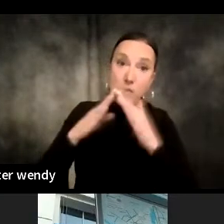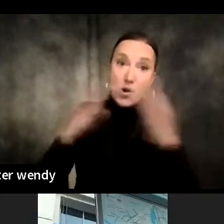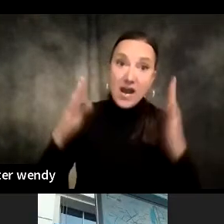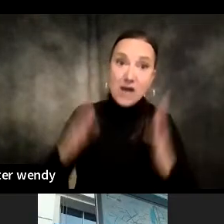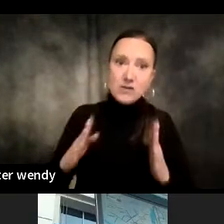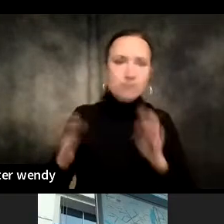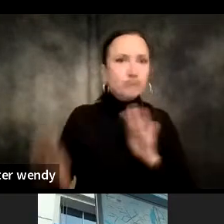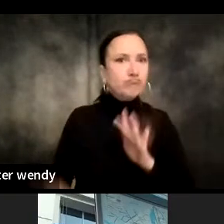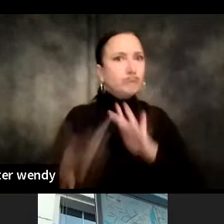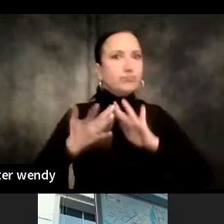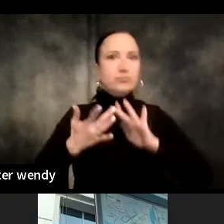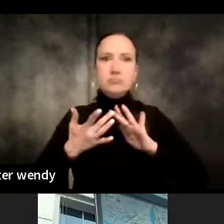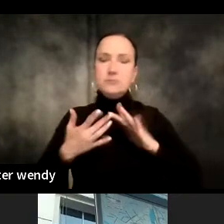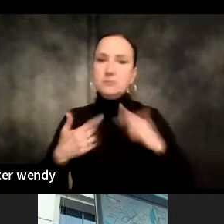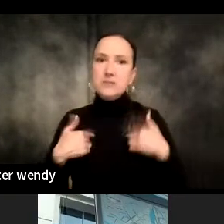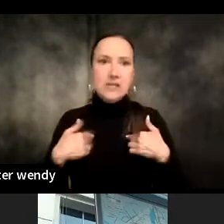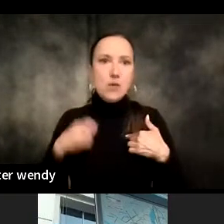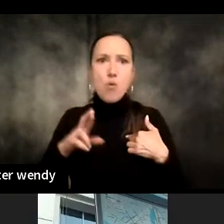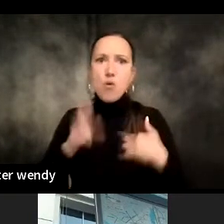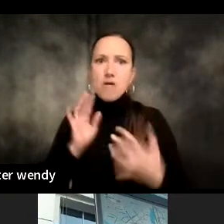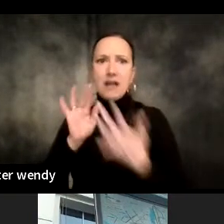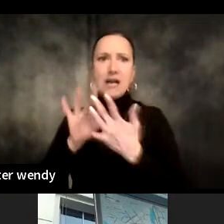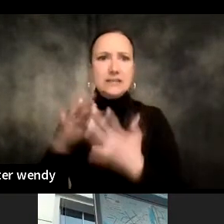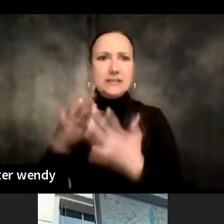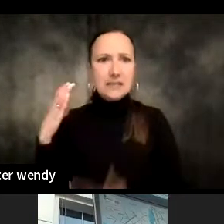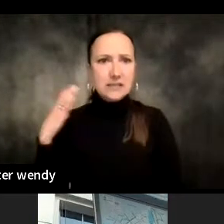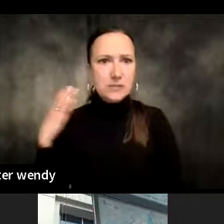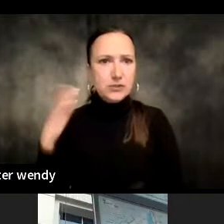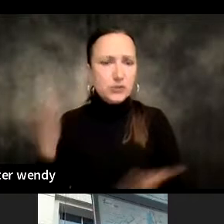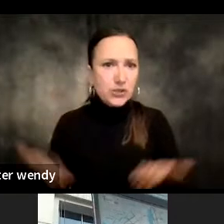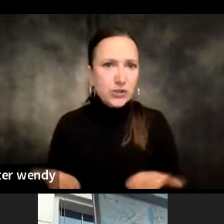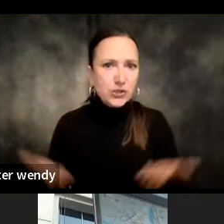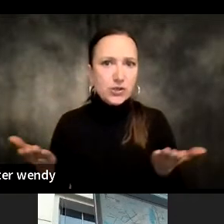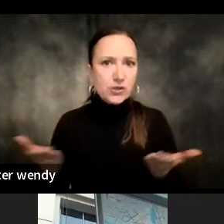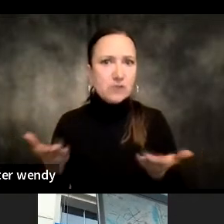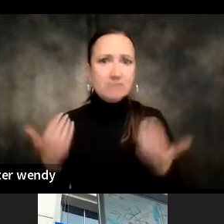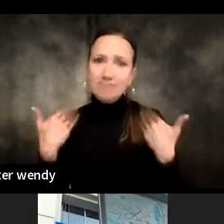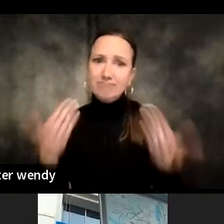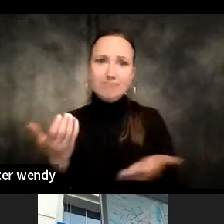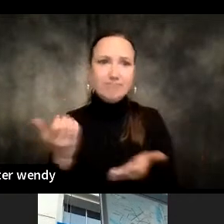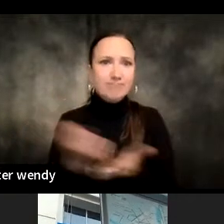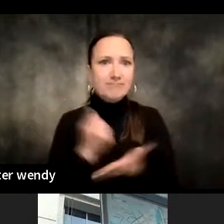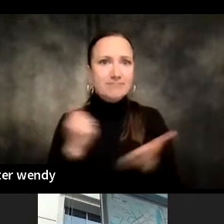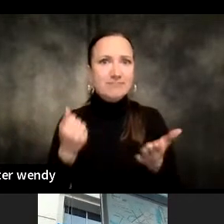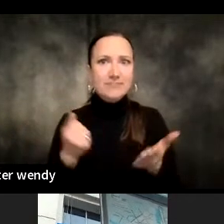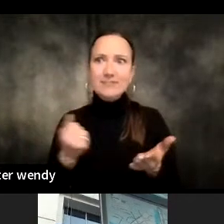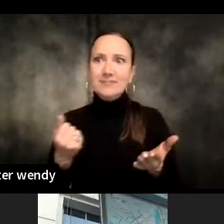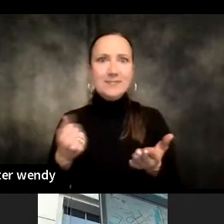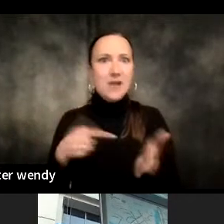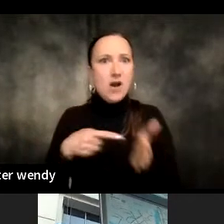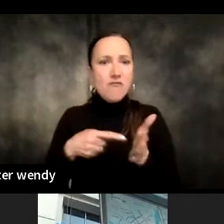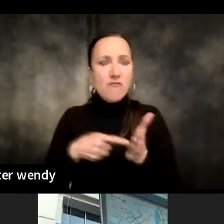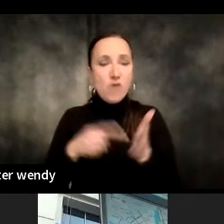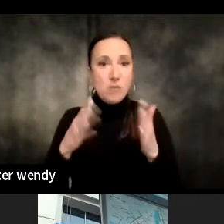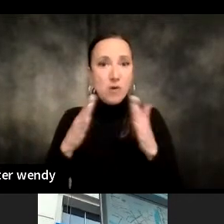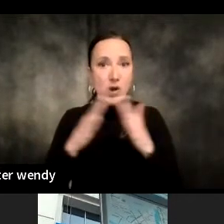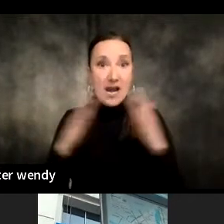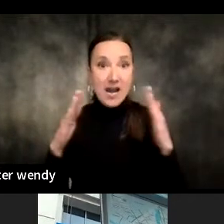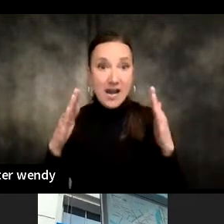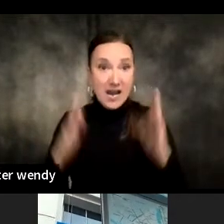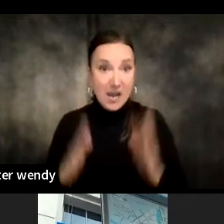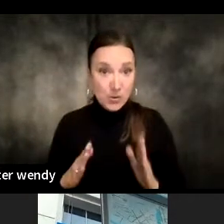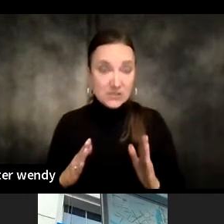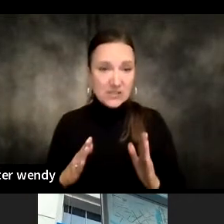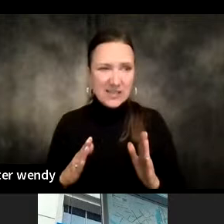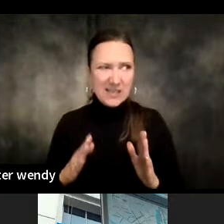contact with me or one of the other commissioners that are here. This is an opportunity for affordable housing. If I'm not mistaken, I think the